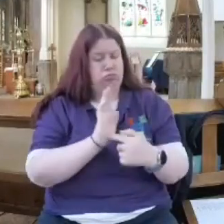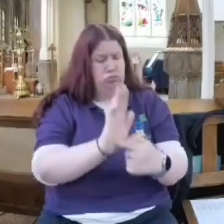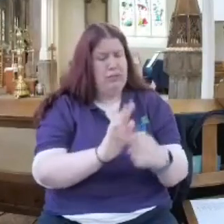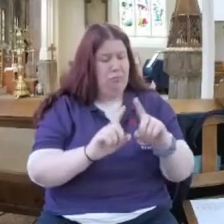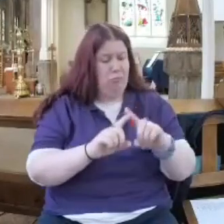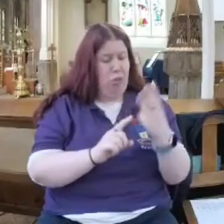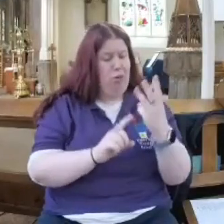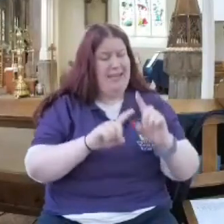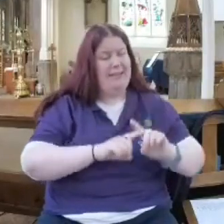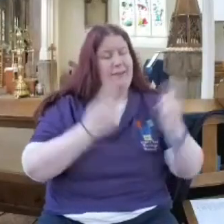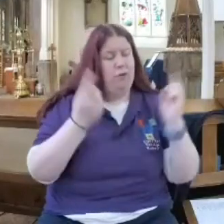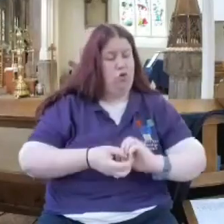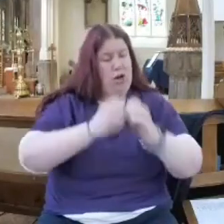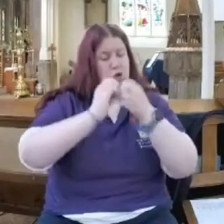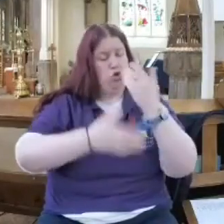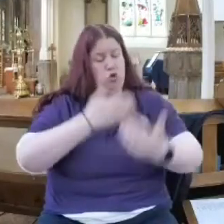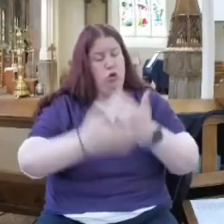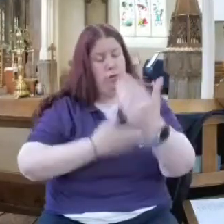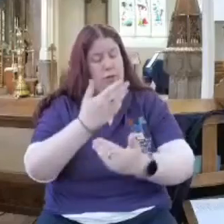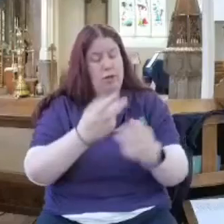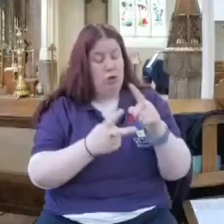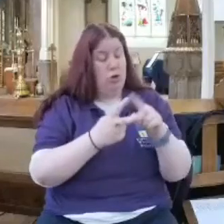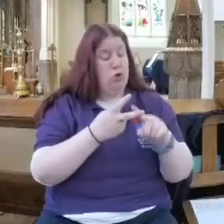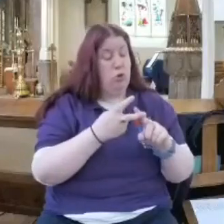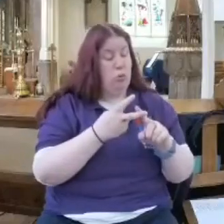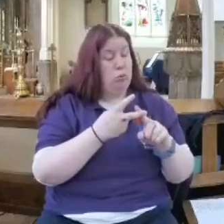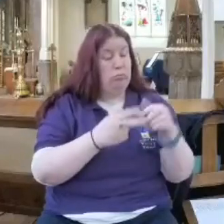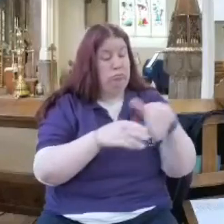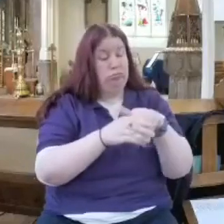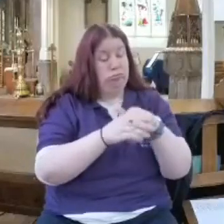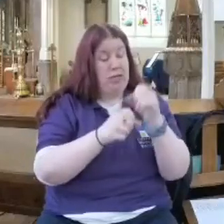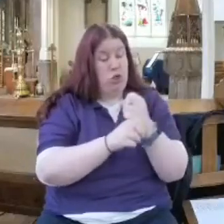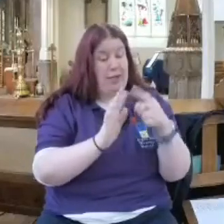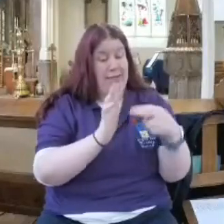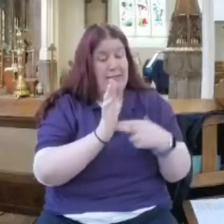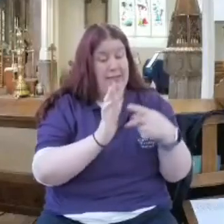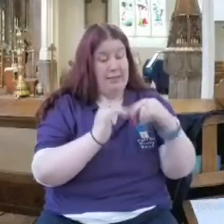Bible, 2 in the book of Genesis and another in the book of Job.